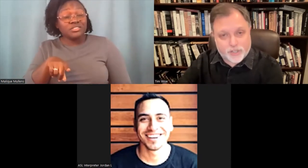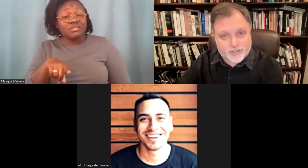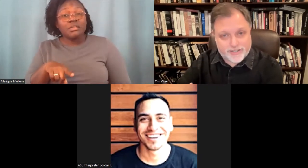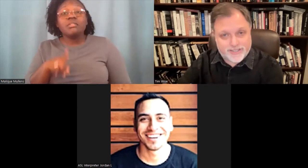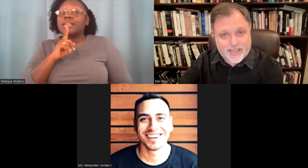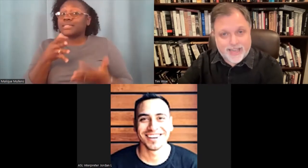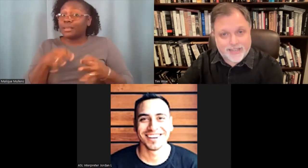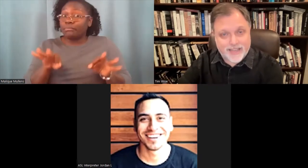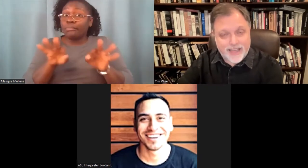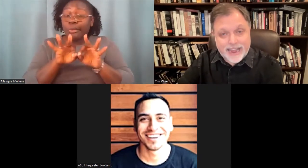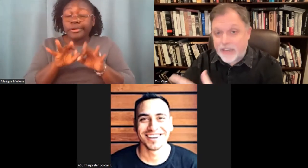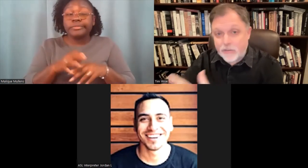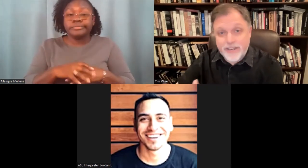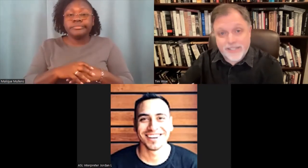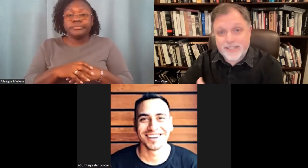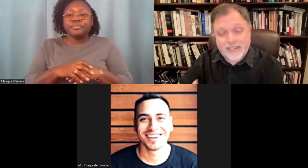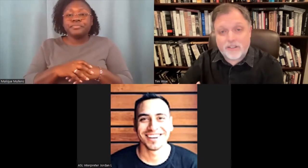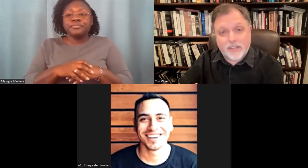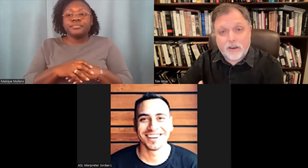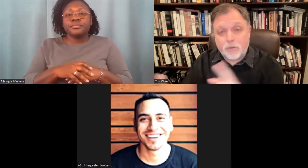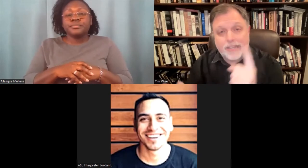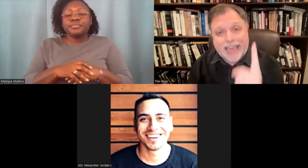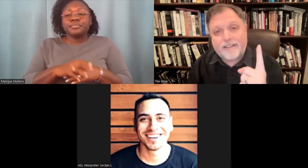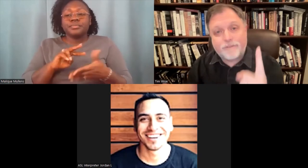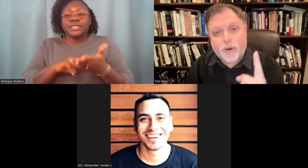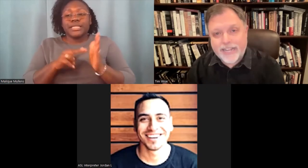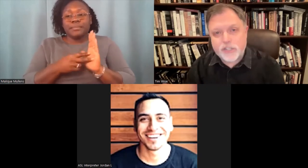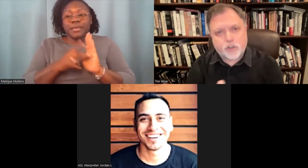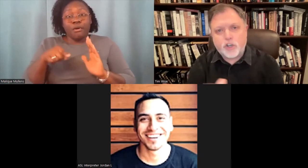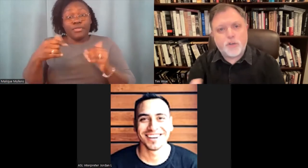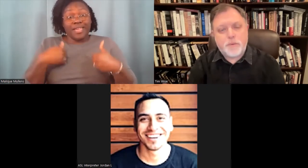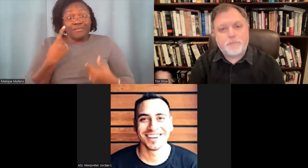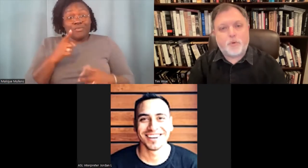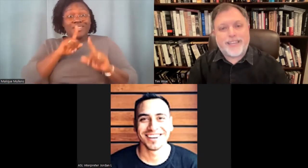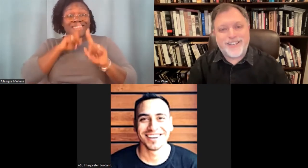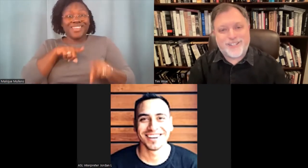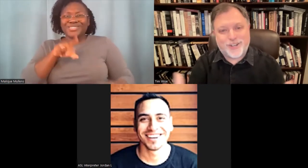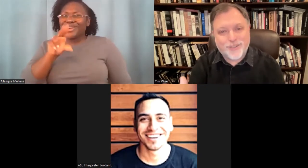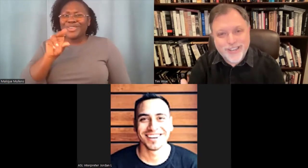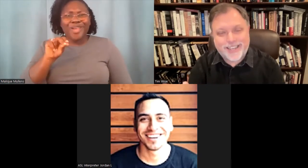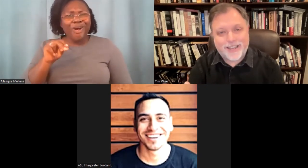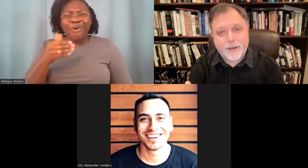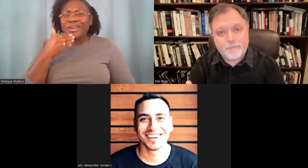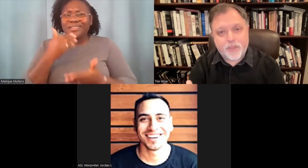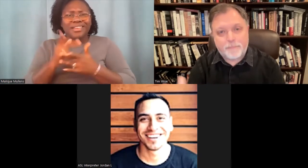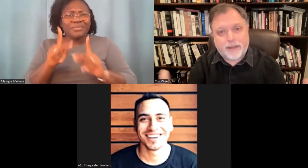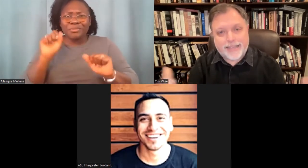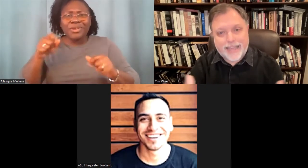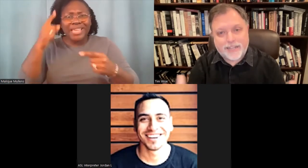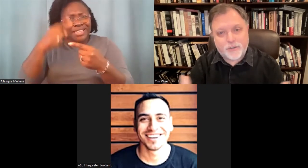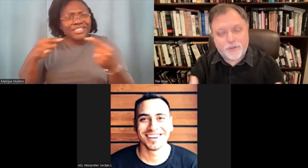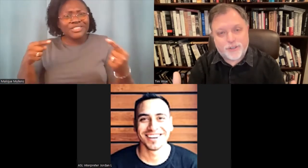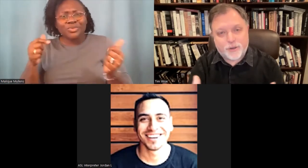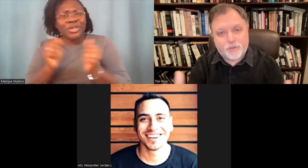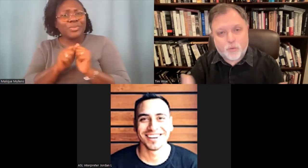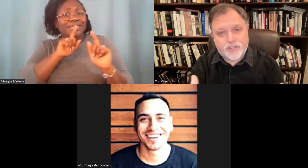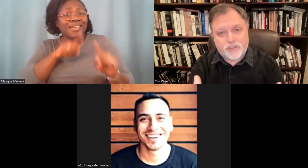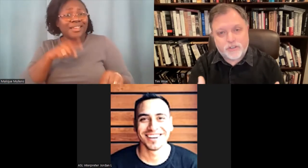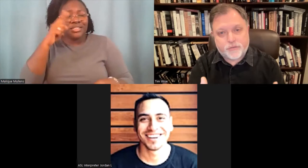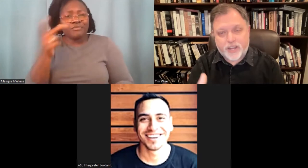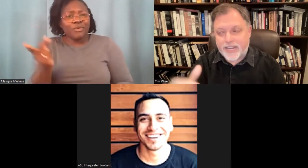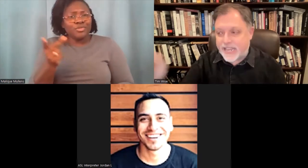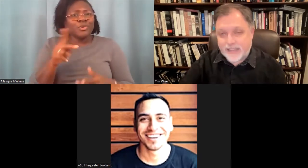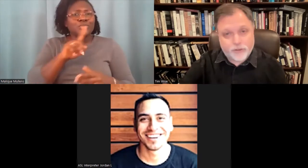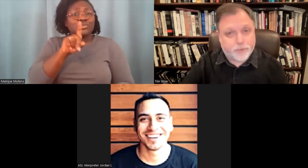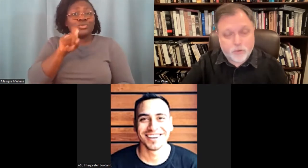important questions to ask. And they don't necessarily only have one answer. Good people can disagree about the answers to those